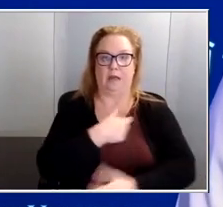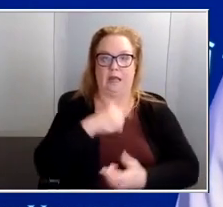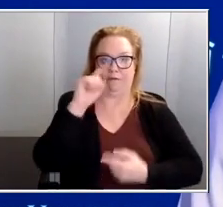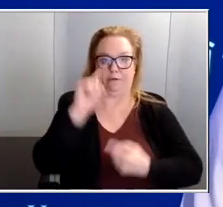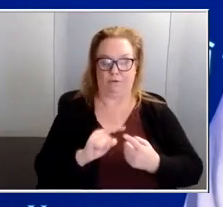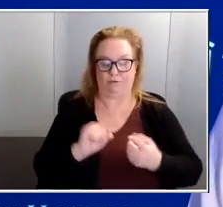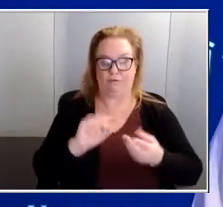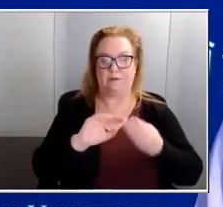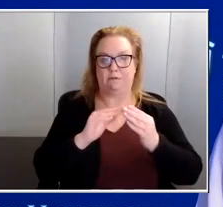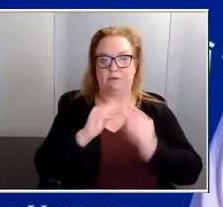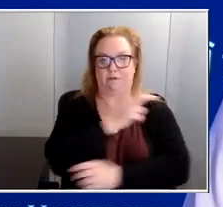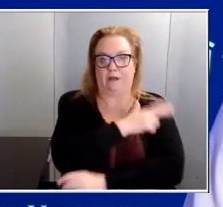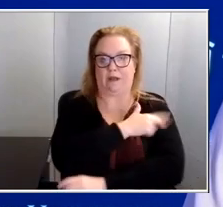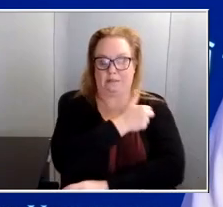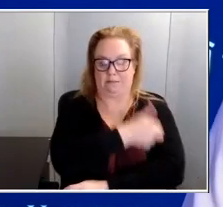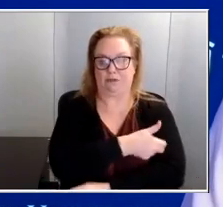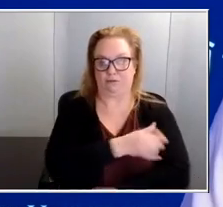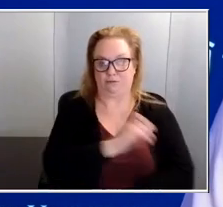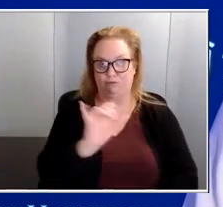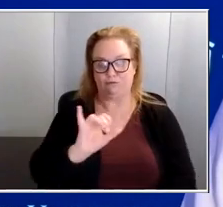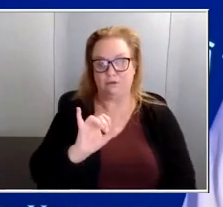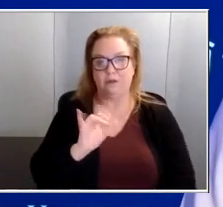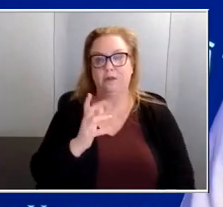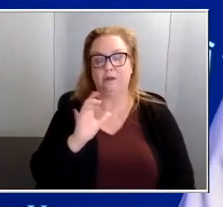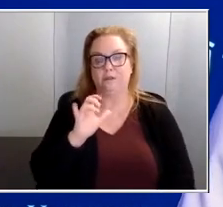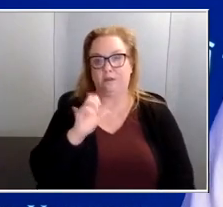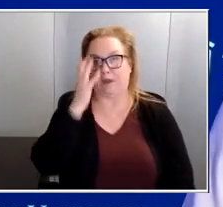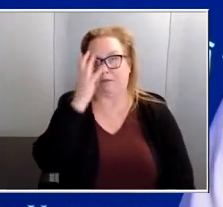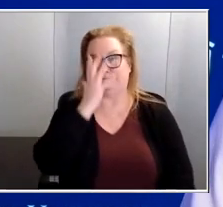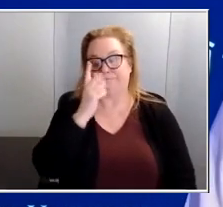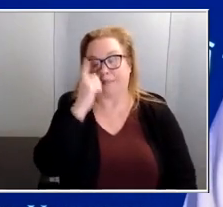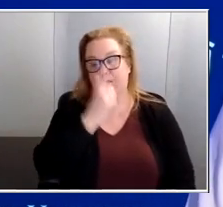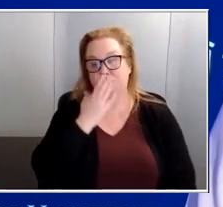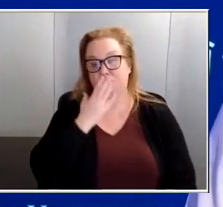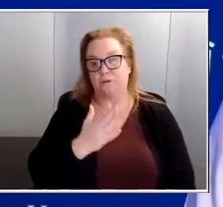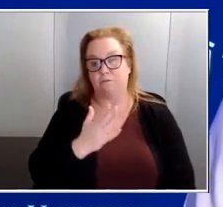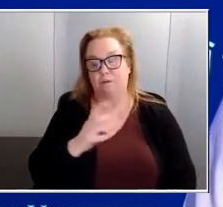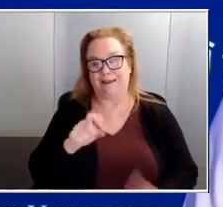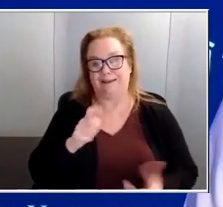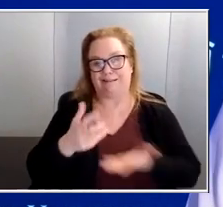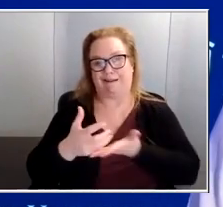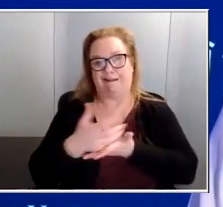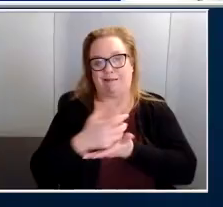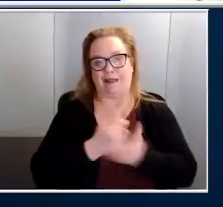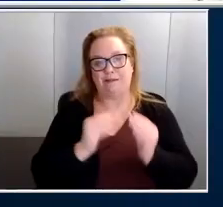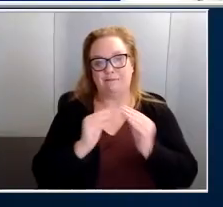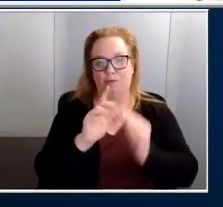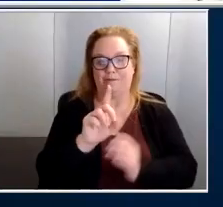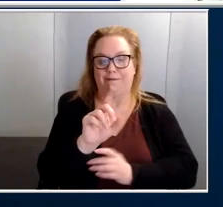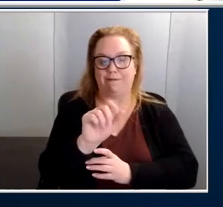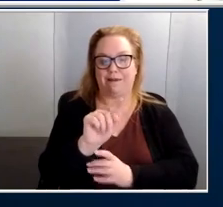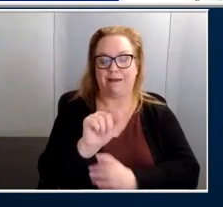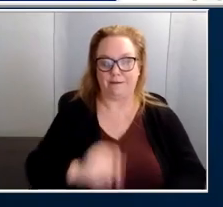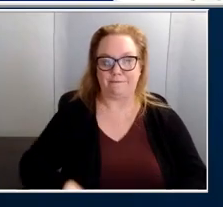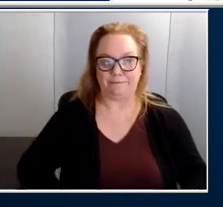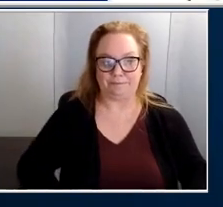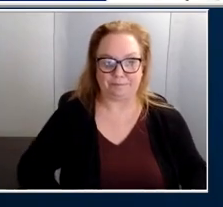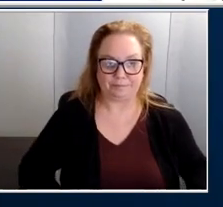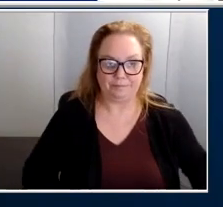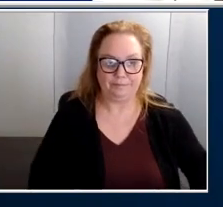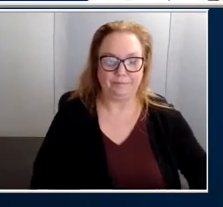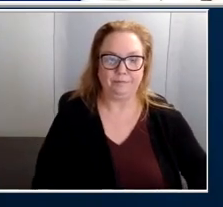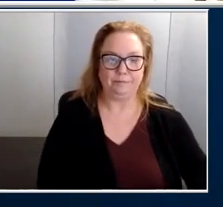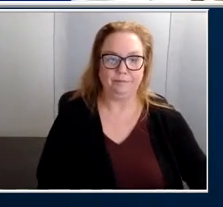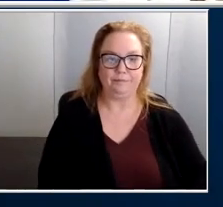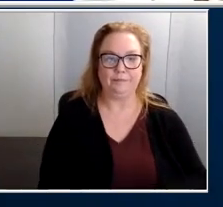of hospitalization and severe disease as well. So that does look good, but I think we still need to collect more data and analyze it as well. Yeah, so I think it is some good